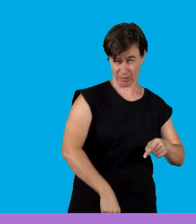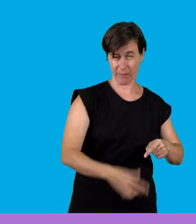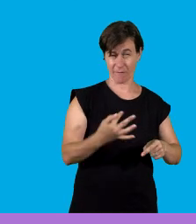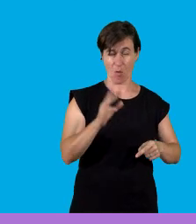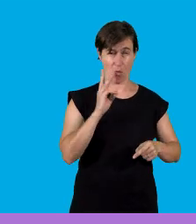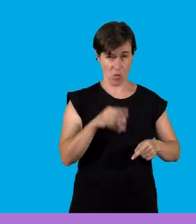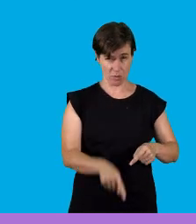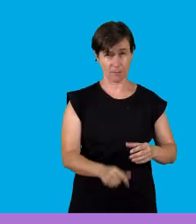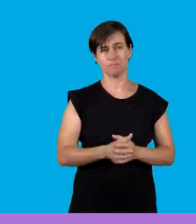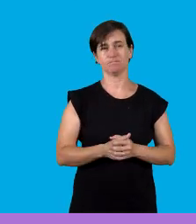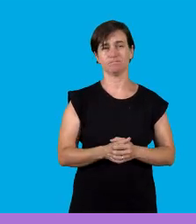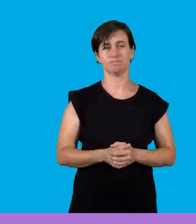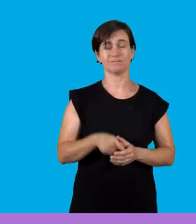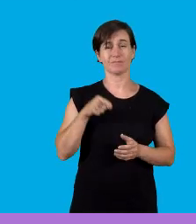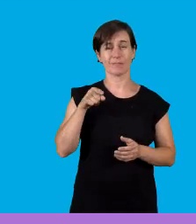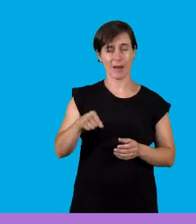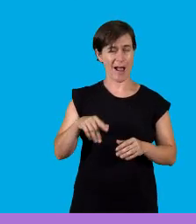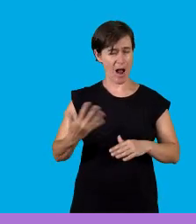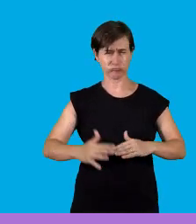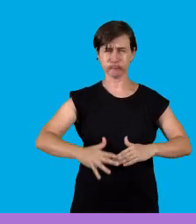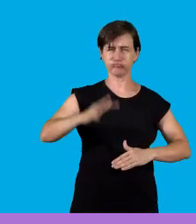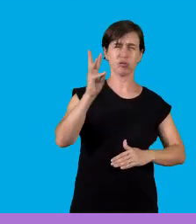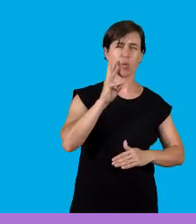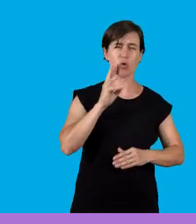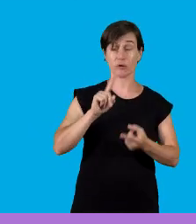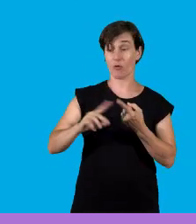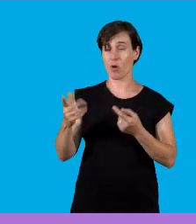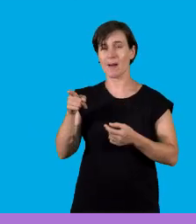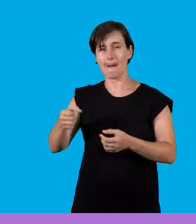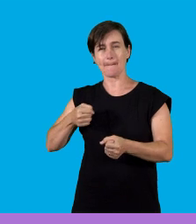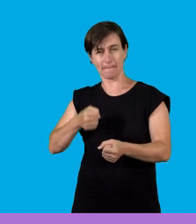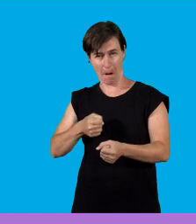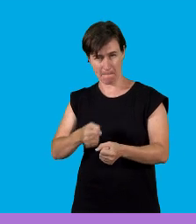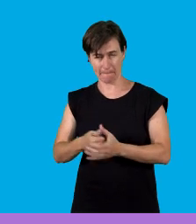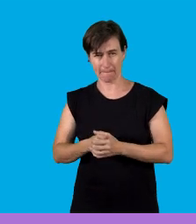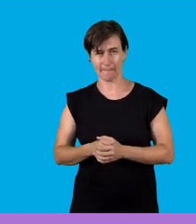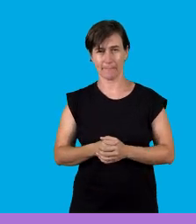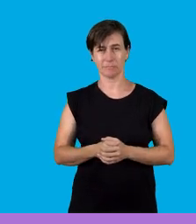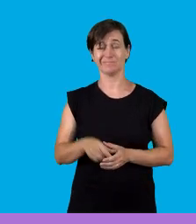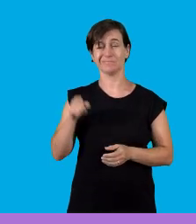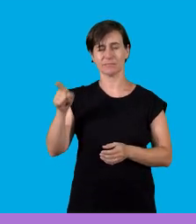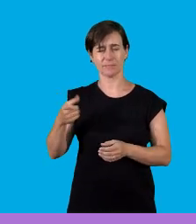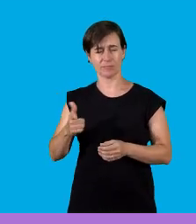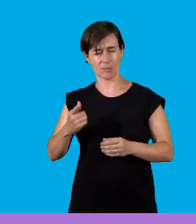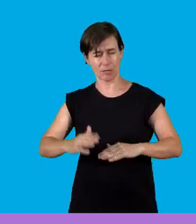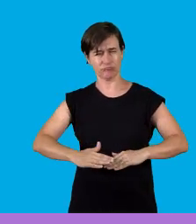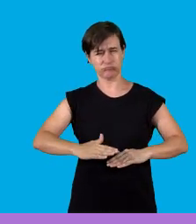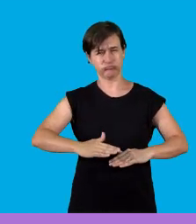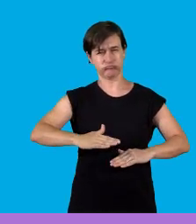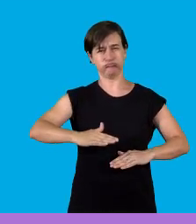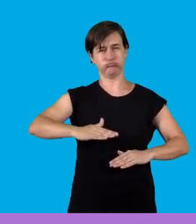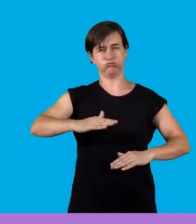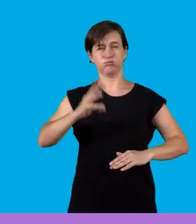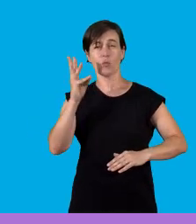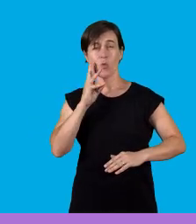480 cubic meters, right? It is filled by a pump. Now this pump is pumping water at a rate of 16 liters